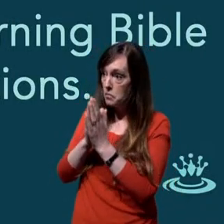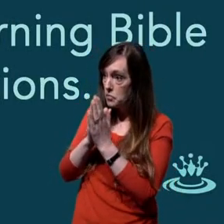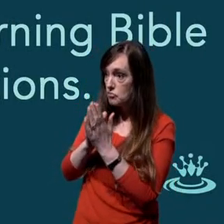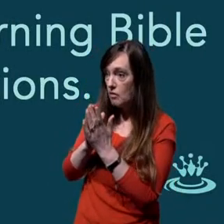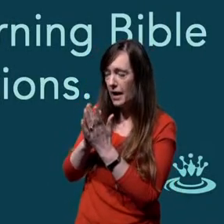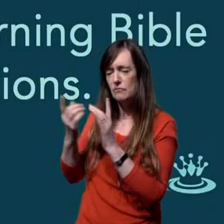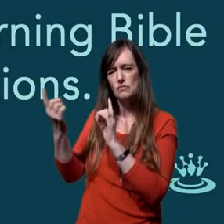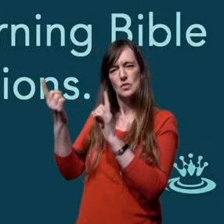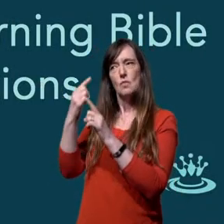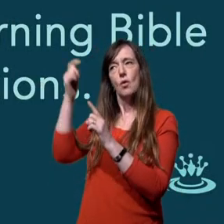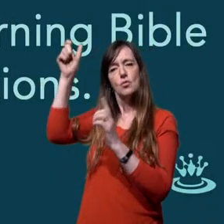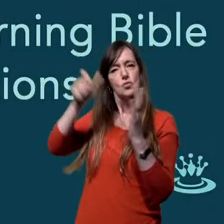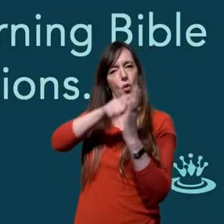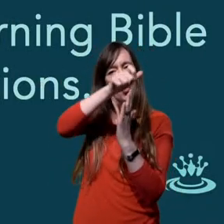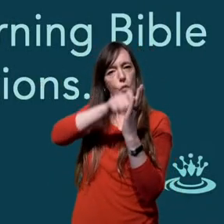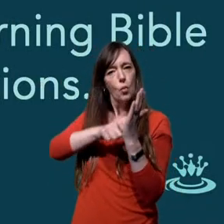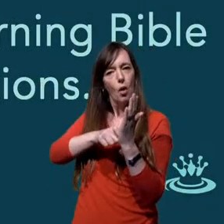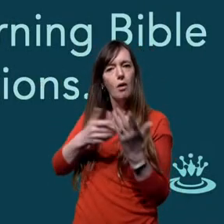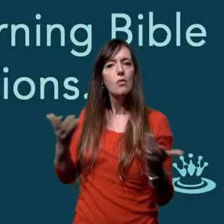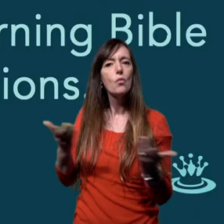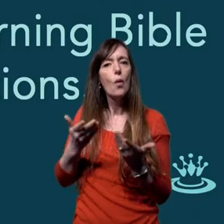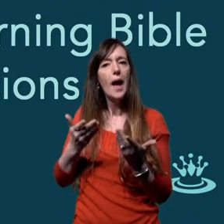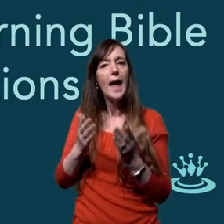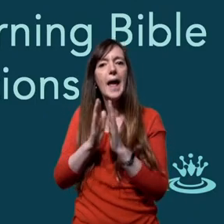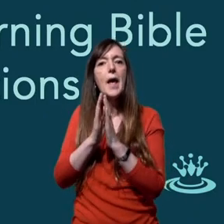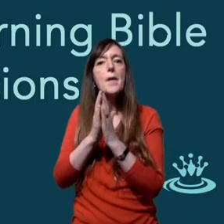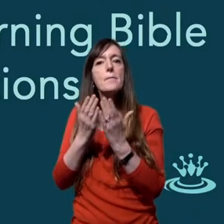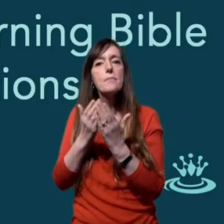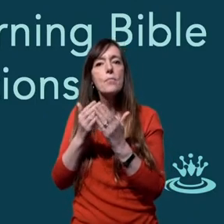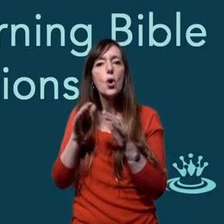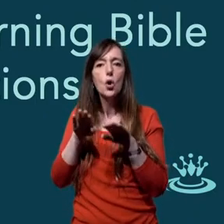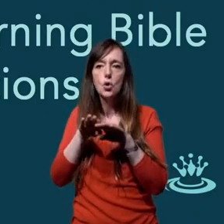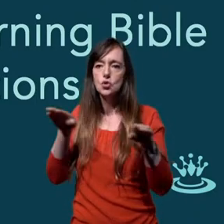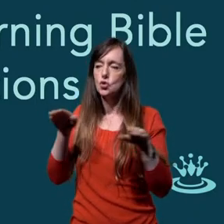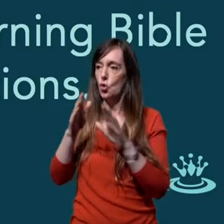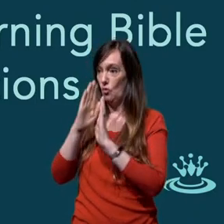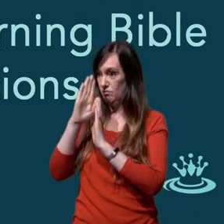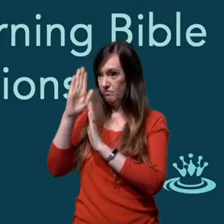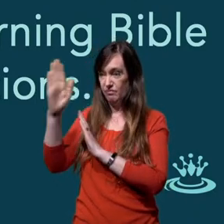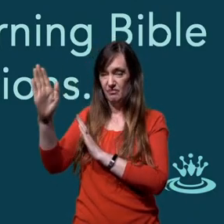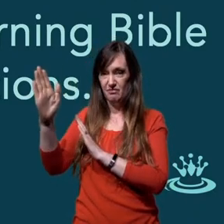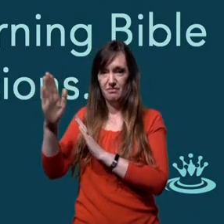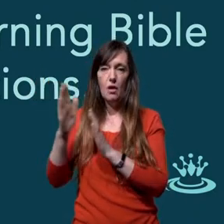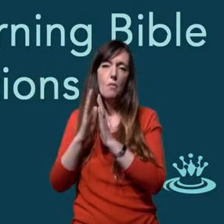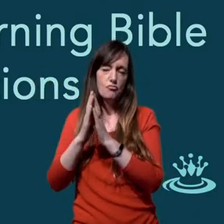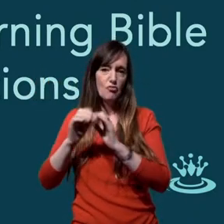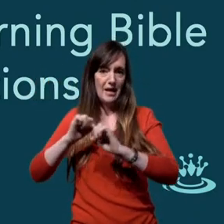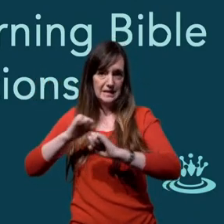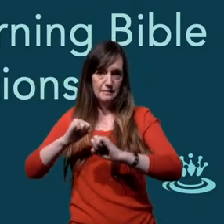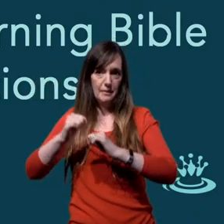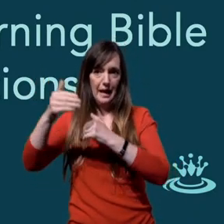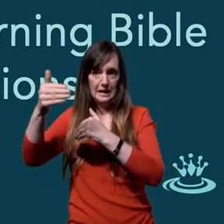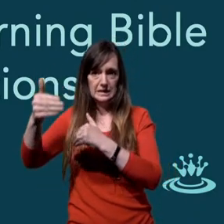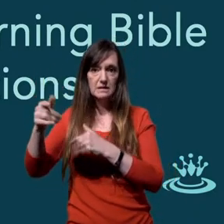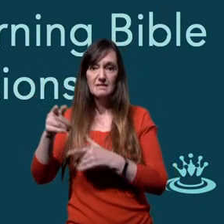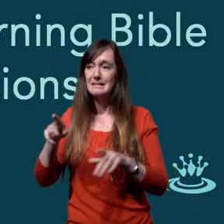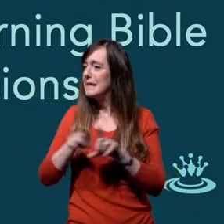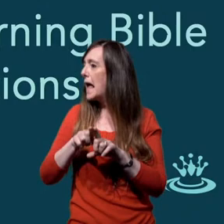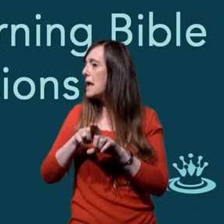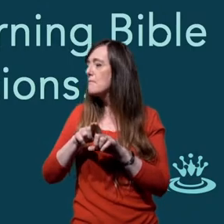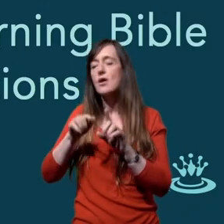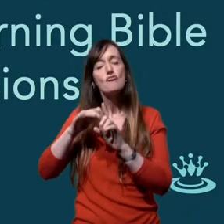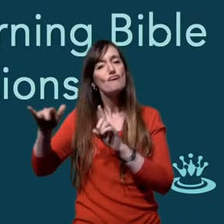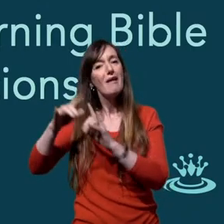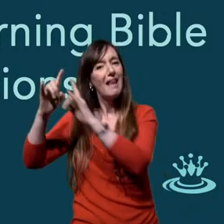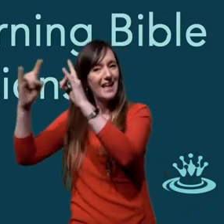evening. And that's through the bookstall. There's a prayer space to my left, your right. And if you're in the relay tent, it's the same direction. And